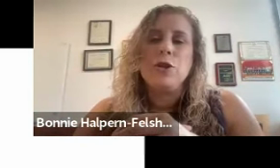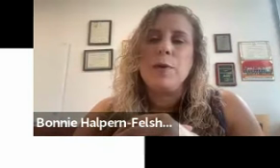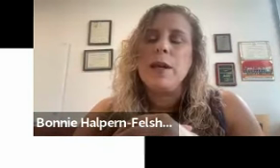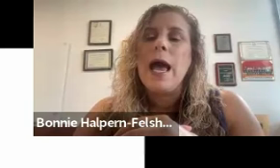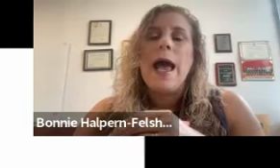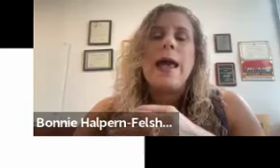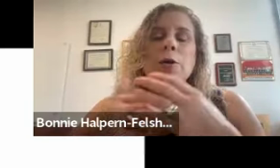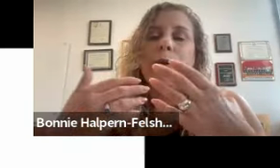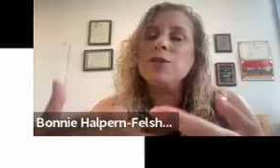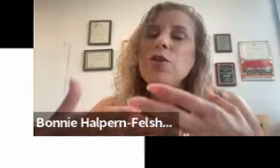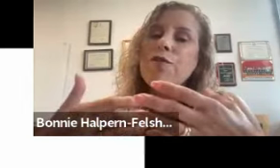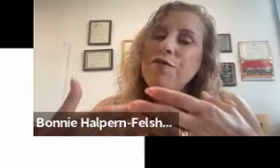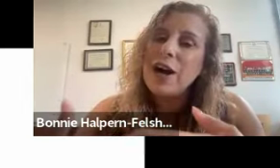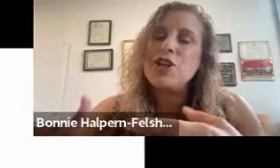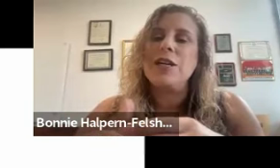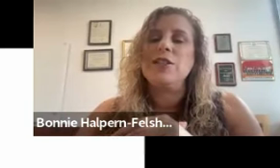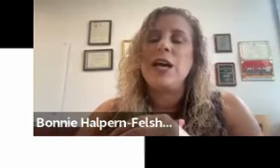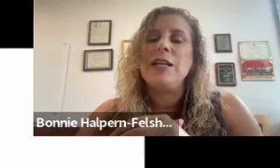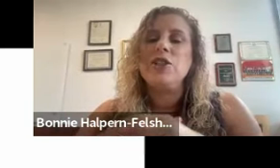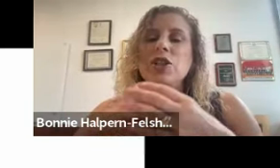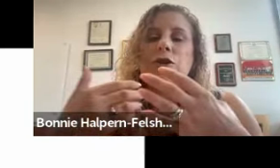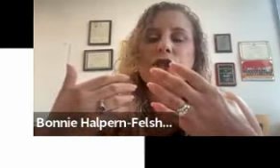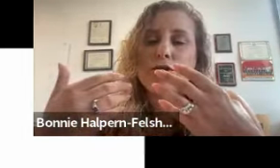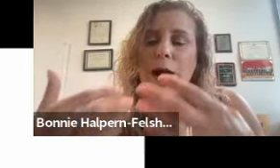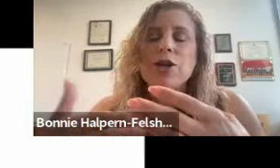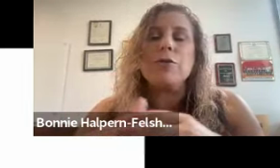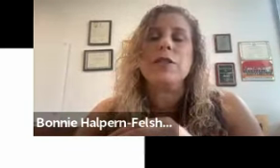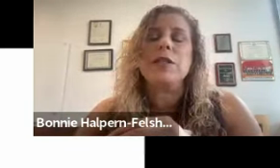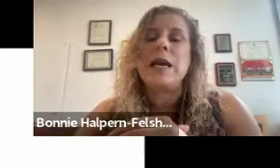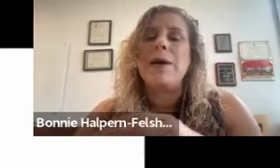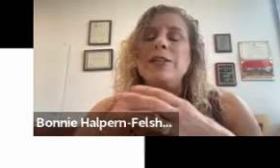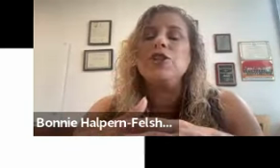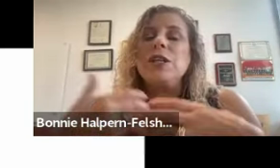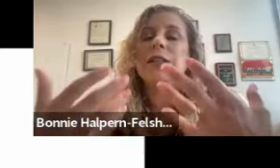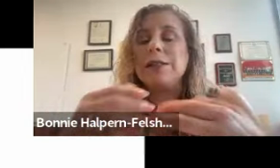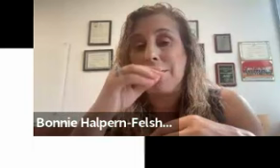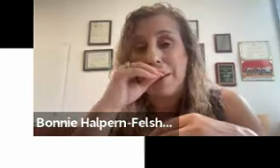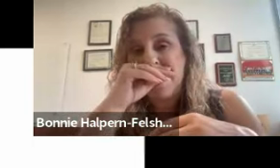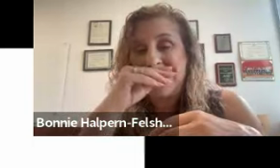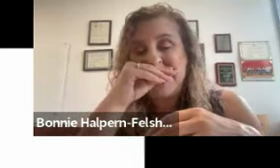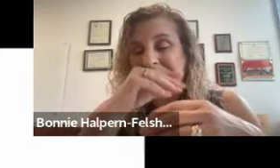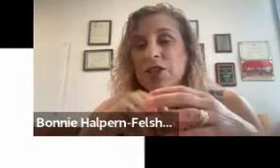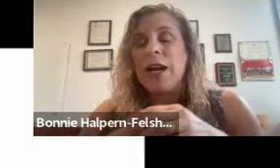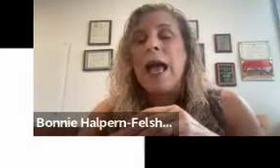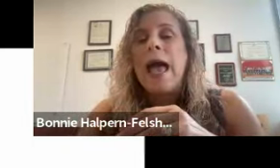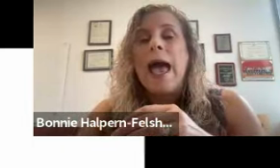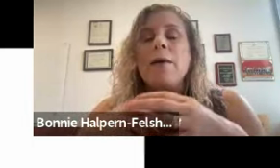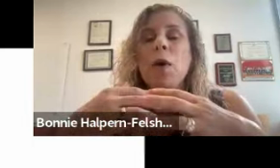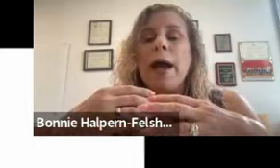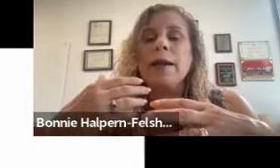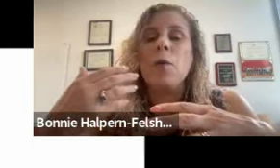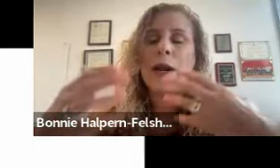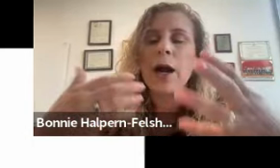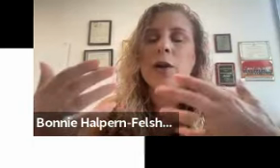that you're stupid. And your brain still functions. It's still, the structure is the same. It's developing, it's changing.